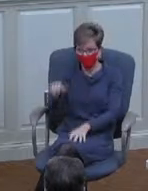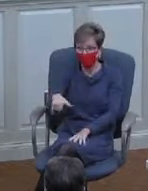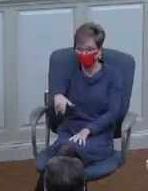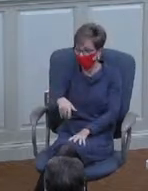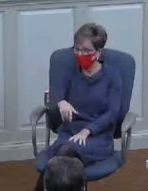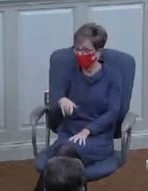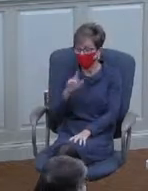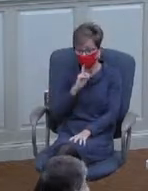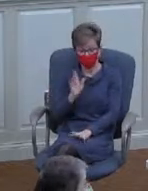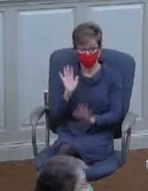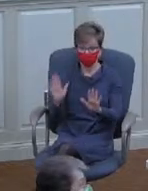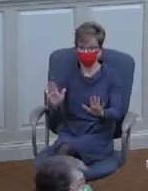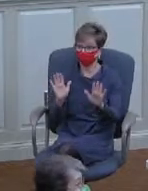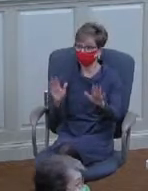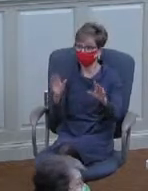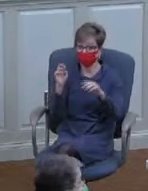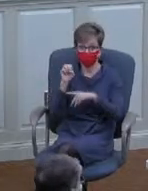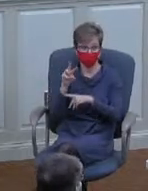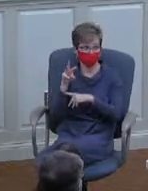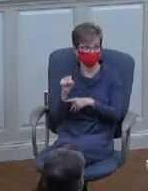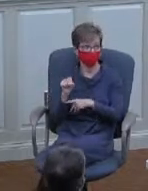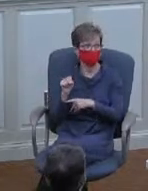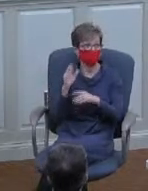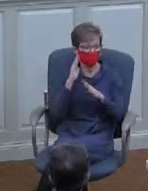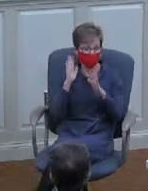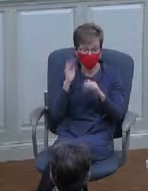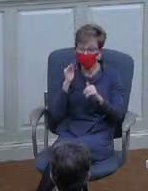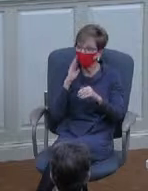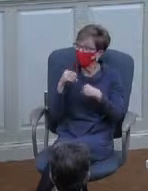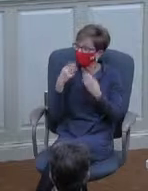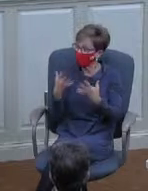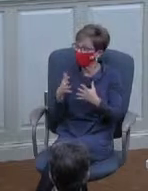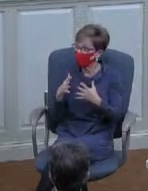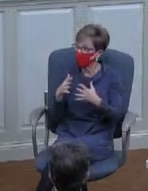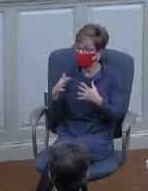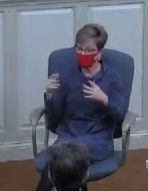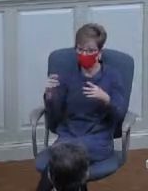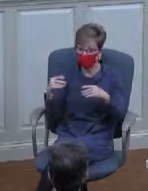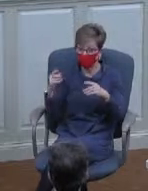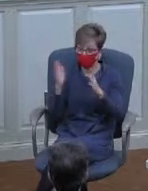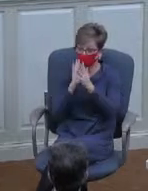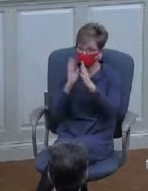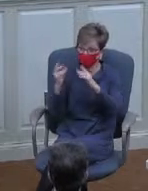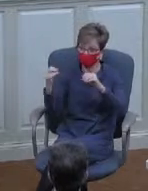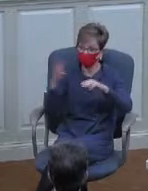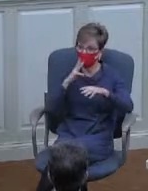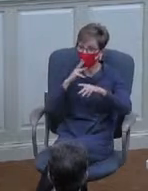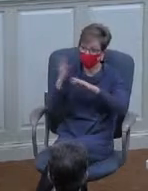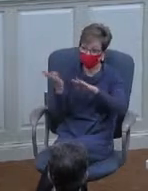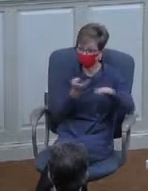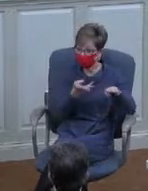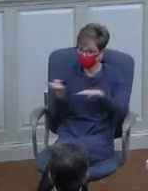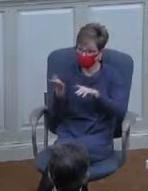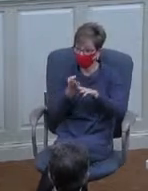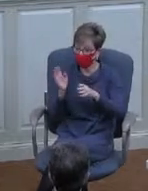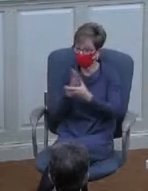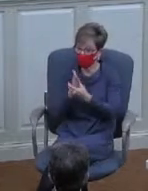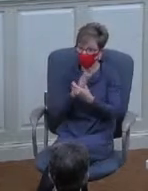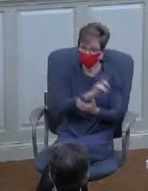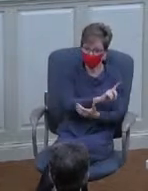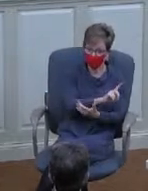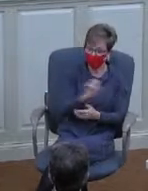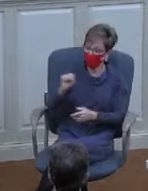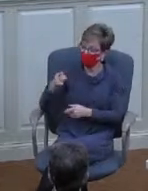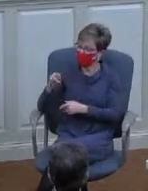that's great news and will help provide flow to that area between Danville and Springfield. It will